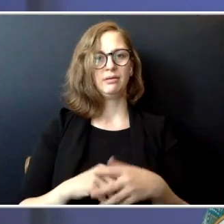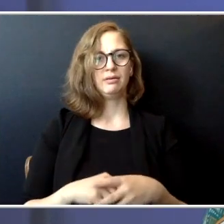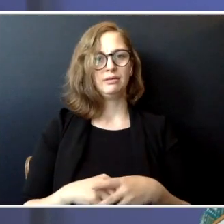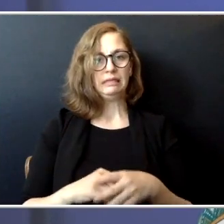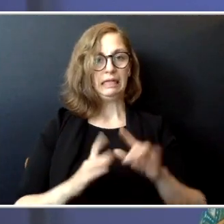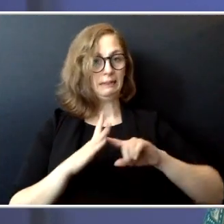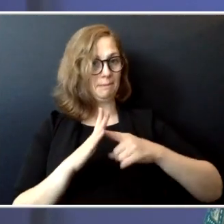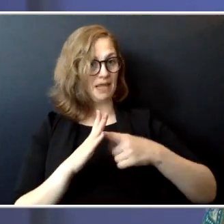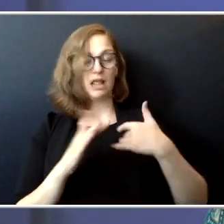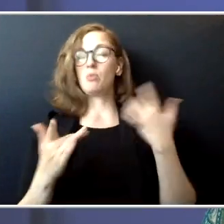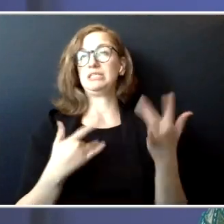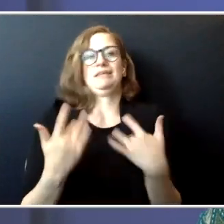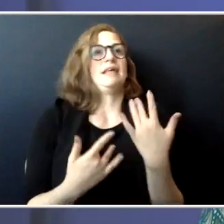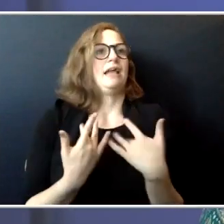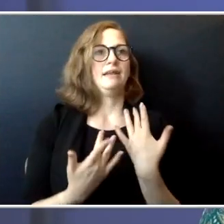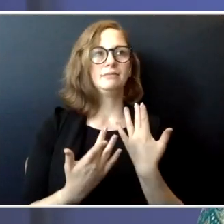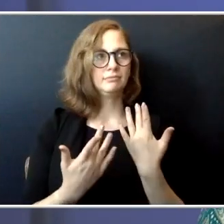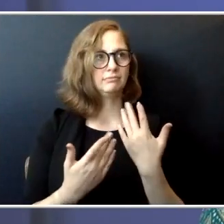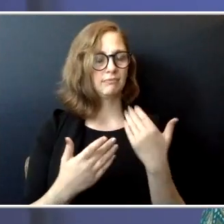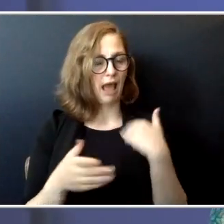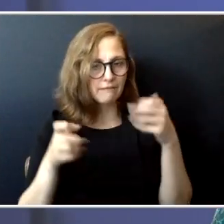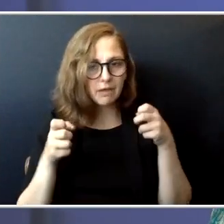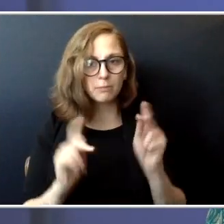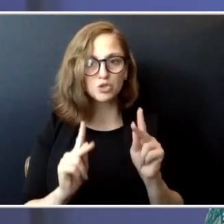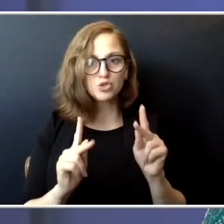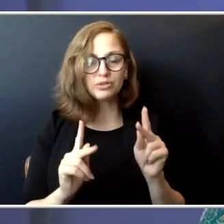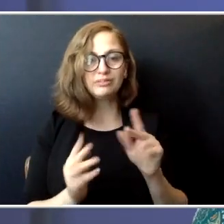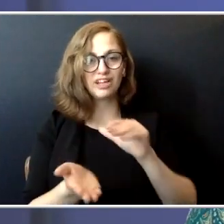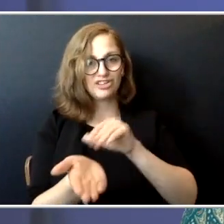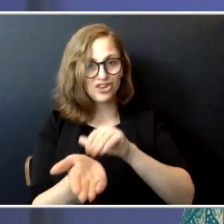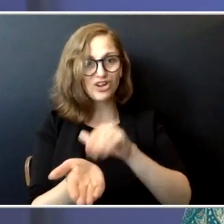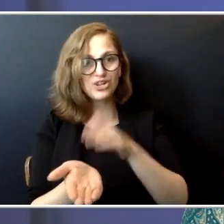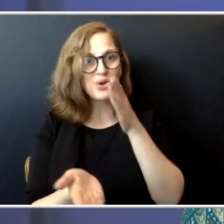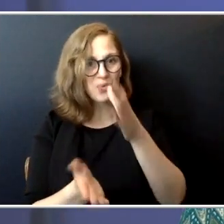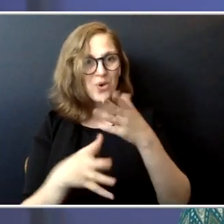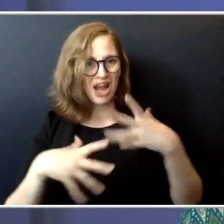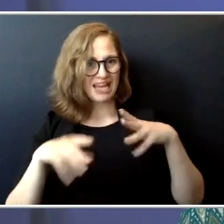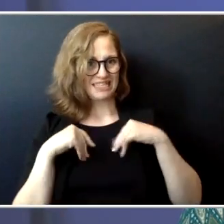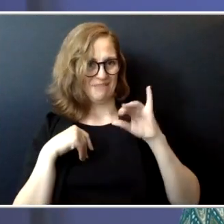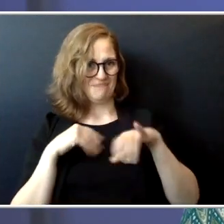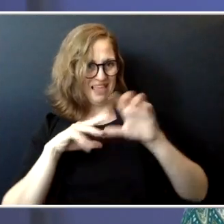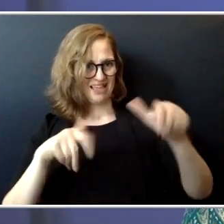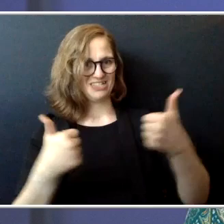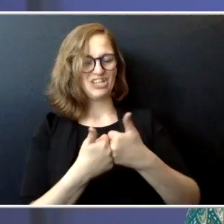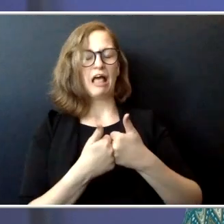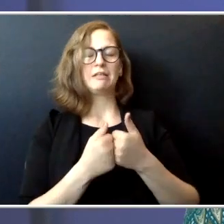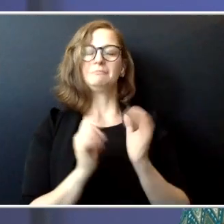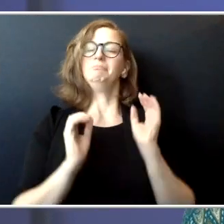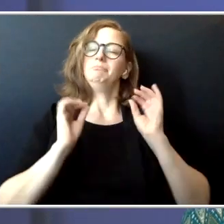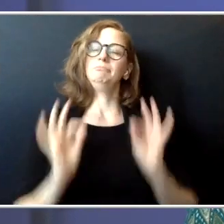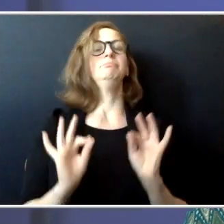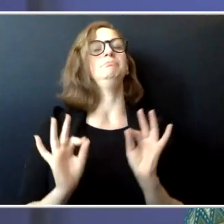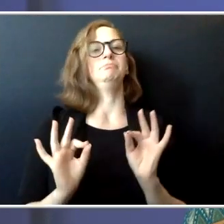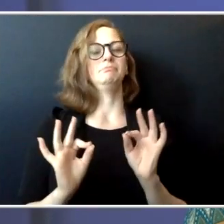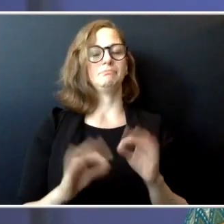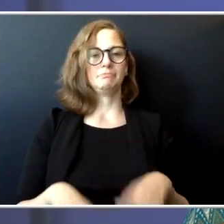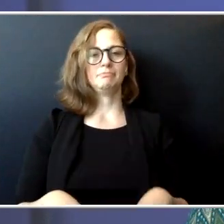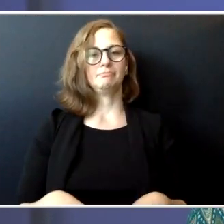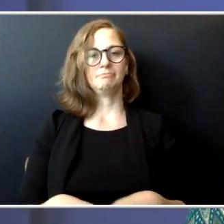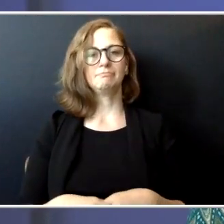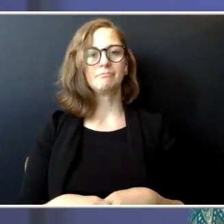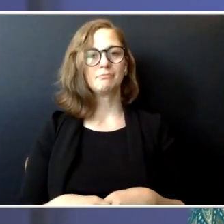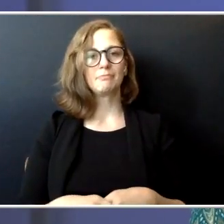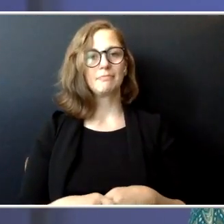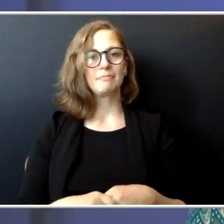done, and that a doctor would accept the challenge, because I know that I'm